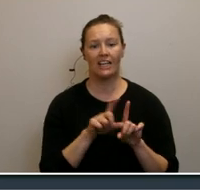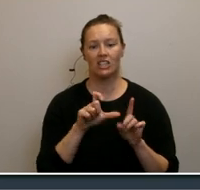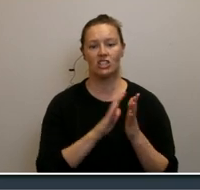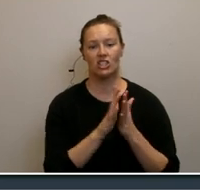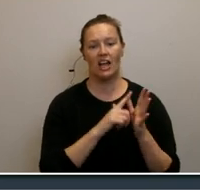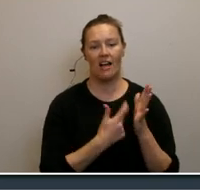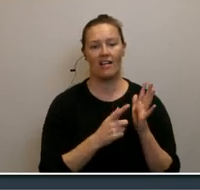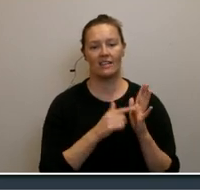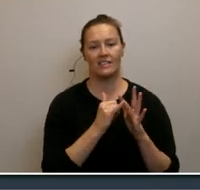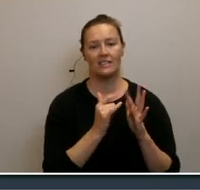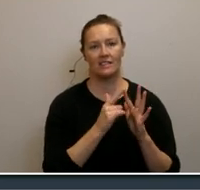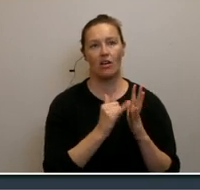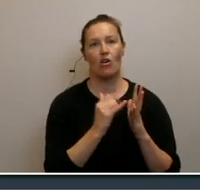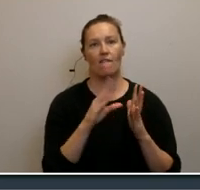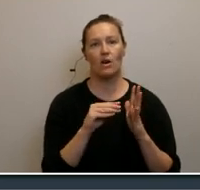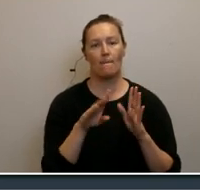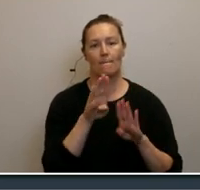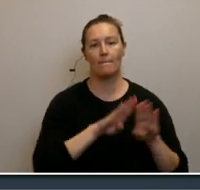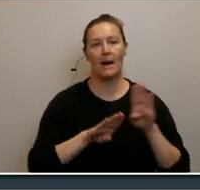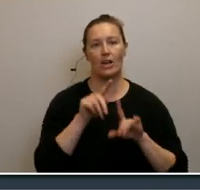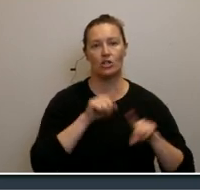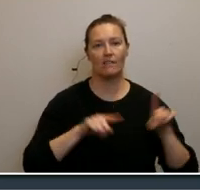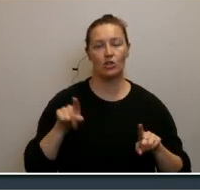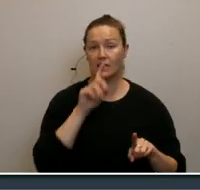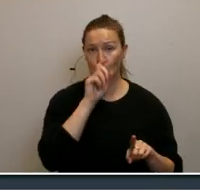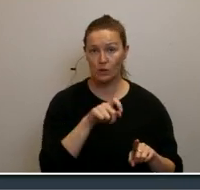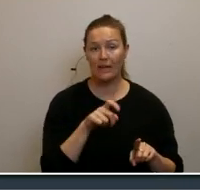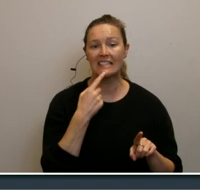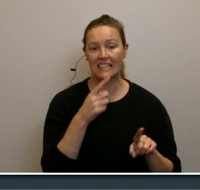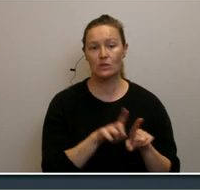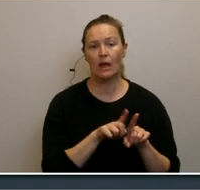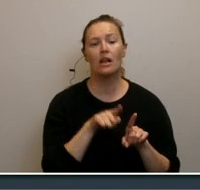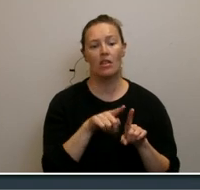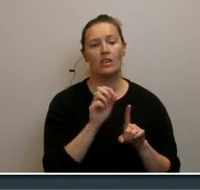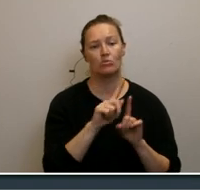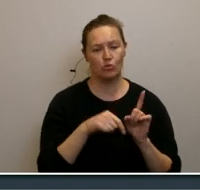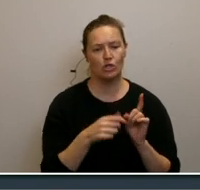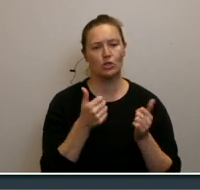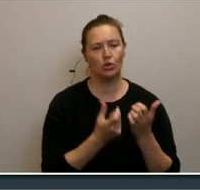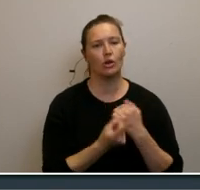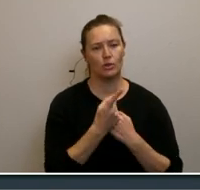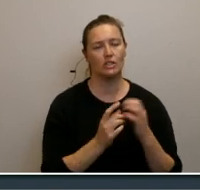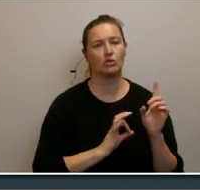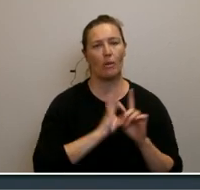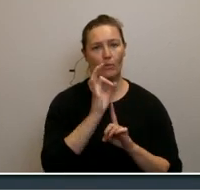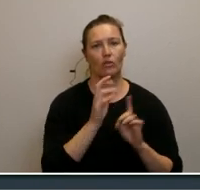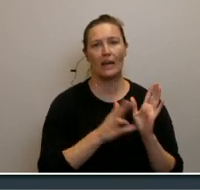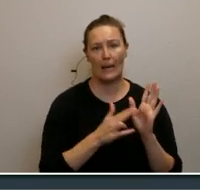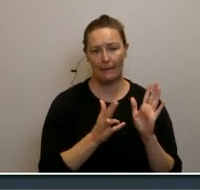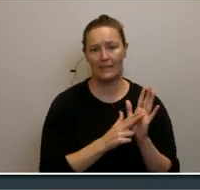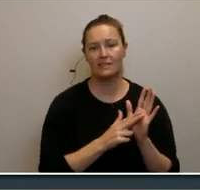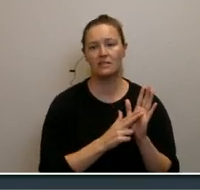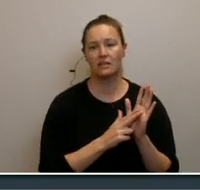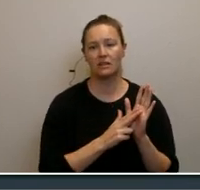from Biodiversity Hawke's Bay mentioned earlier, this project provides a welcome opportunity to improve Napier's very low